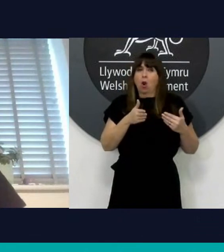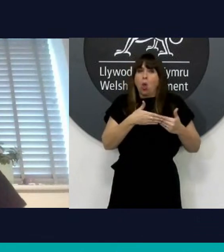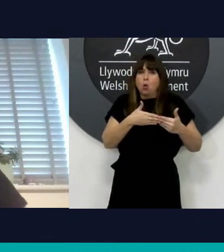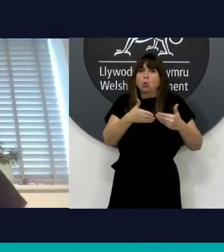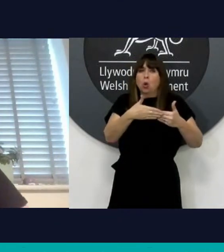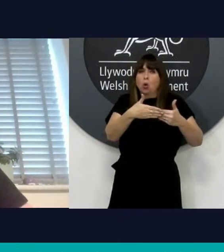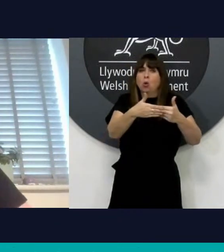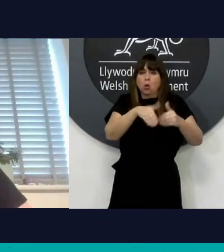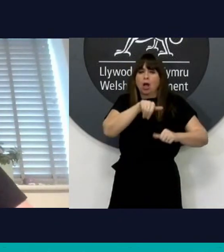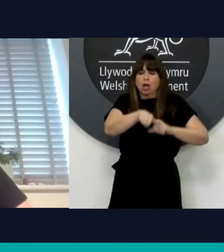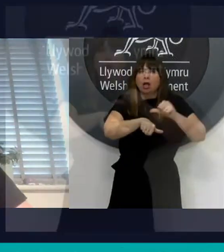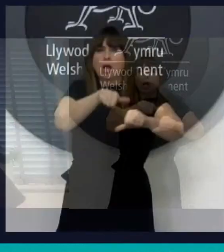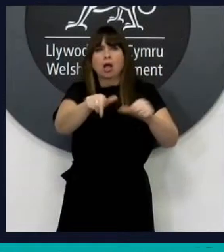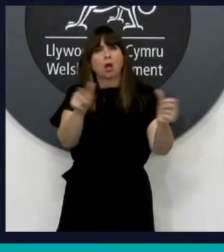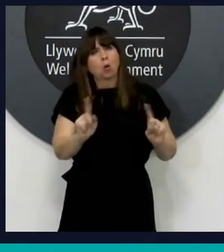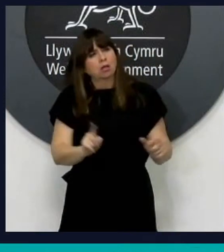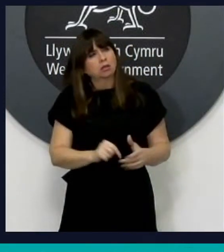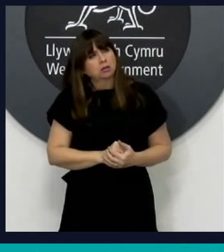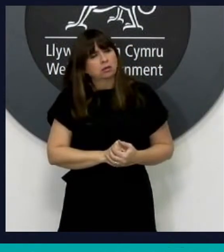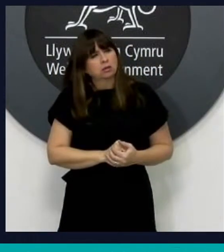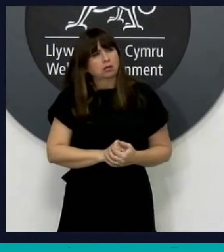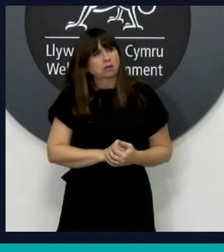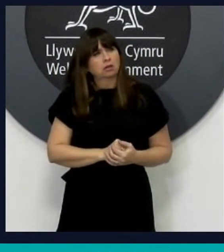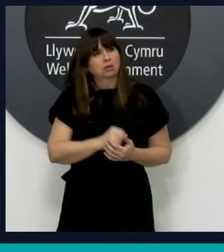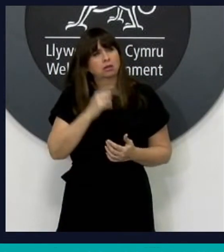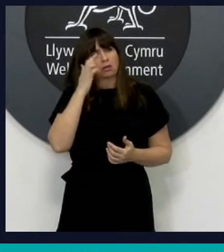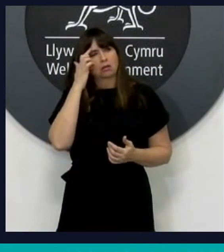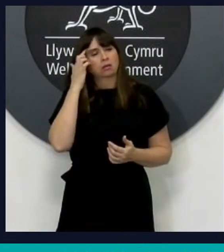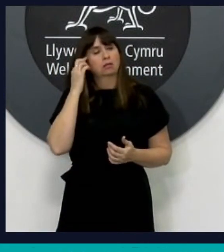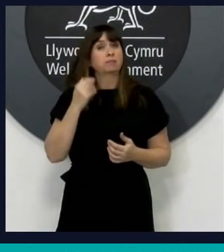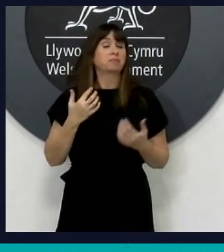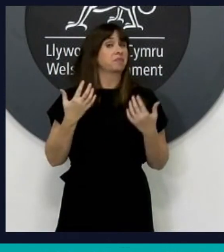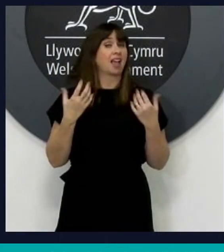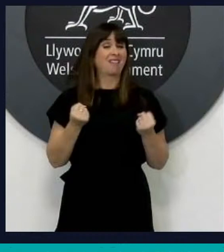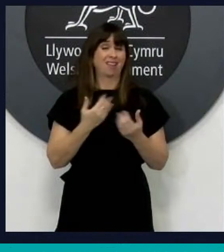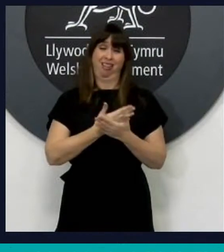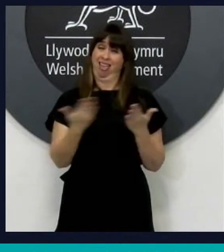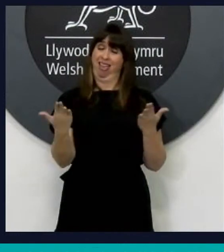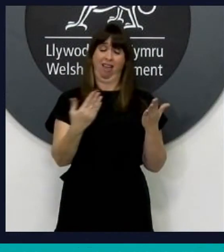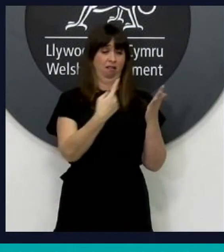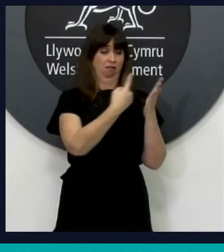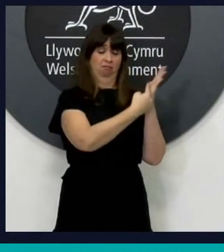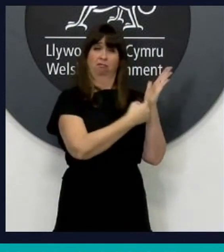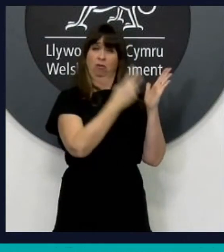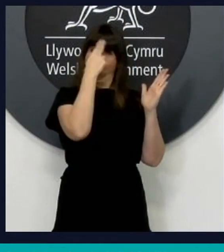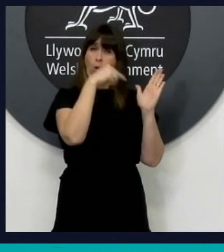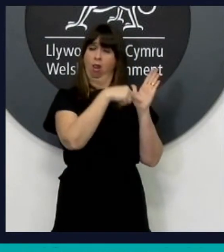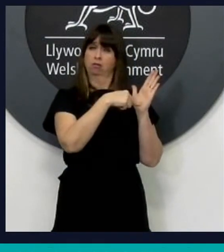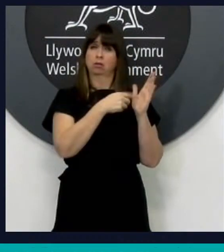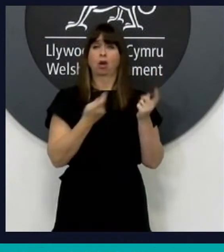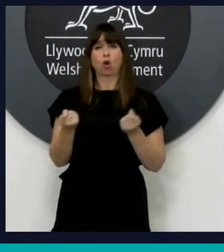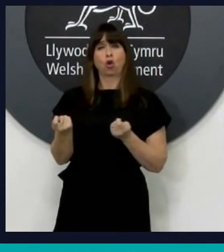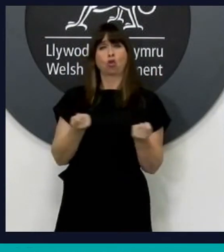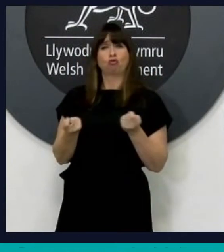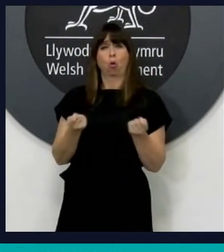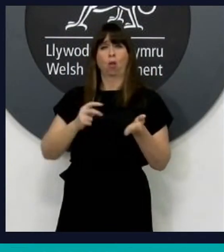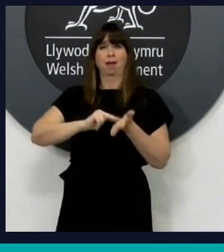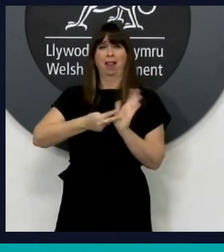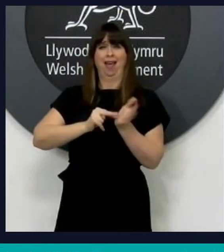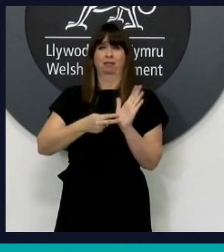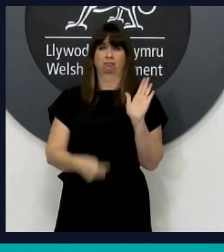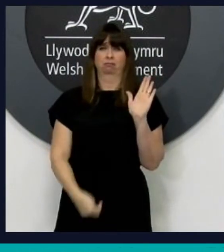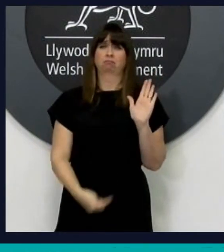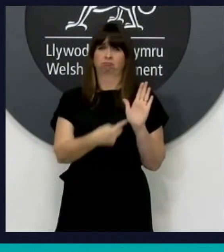measures were introduced? Well, all of that has been set out very clearly in our control plan. So if we do need